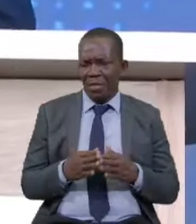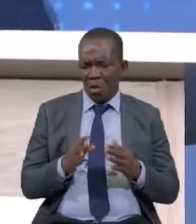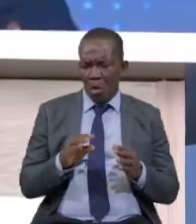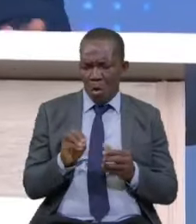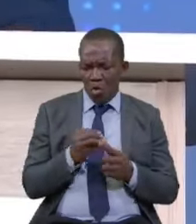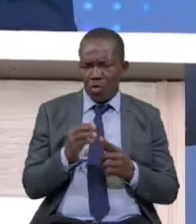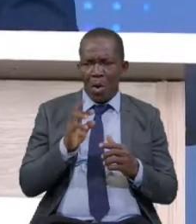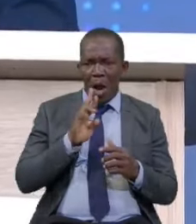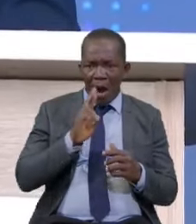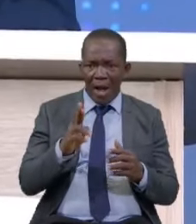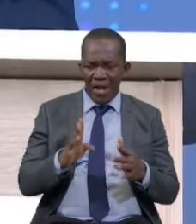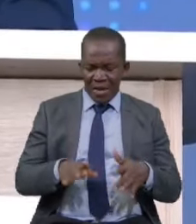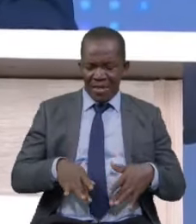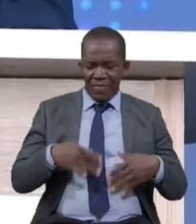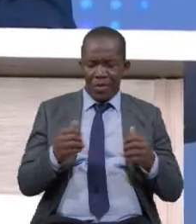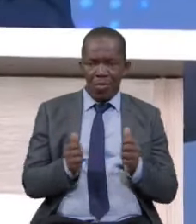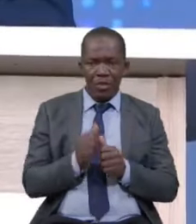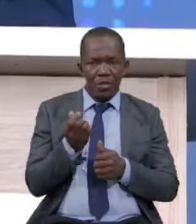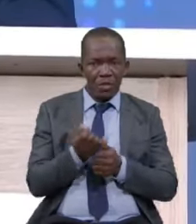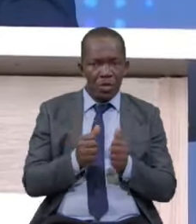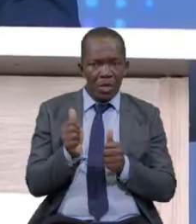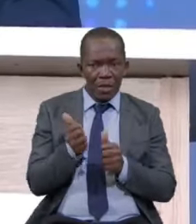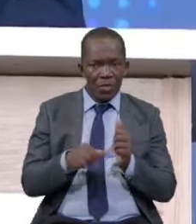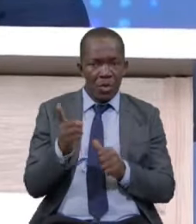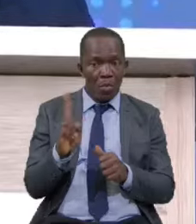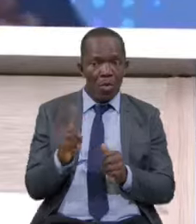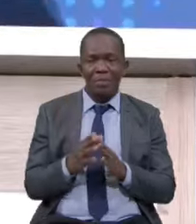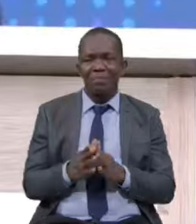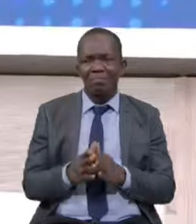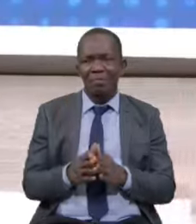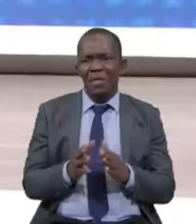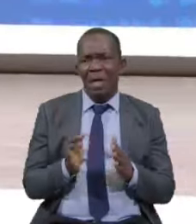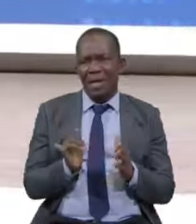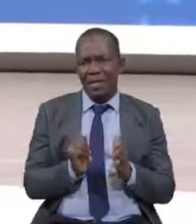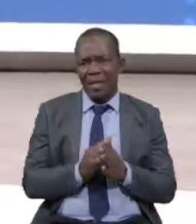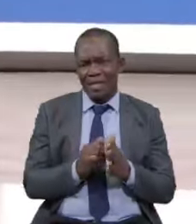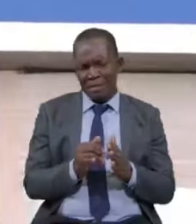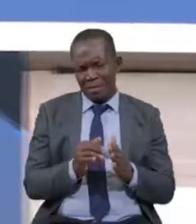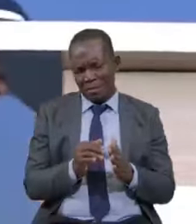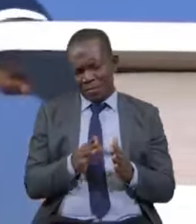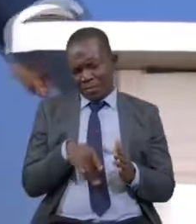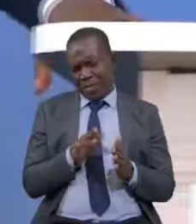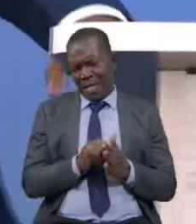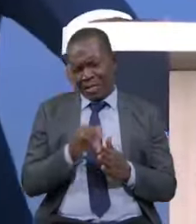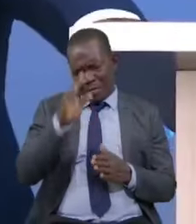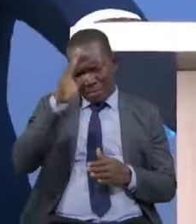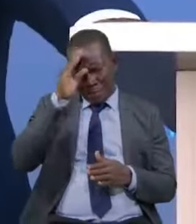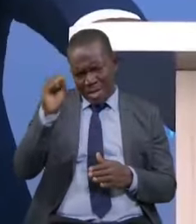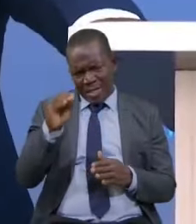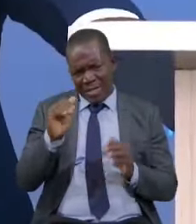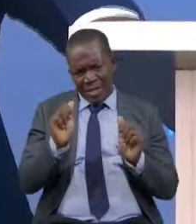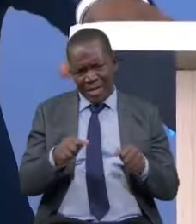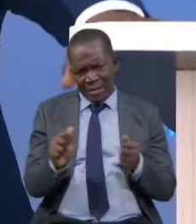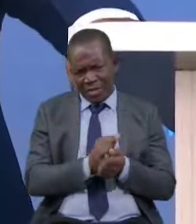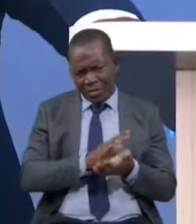up. That man will finish me. You know, you come to him that is able